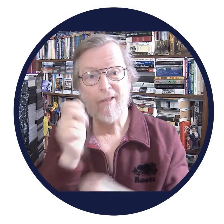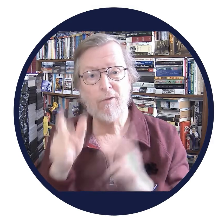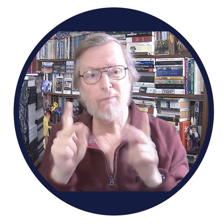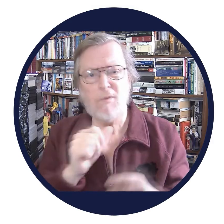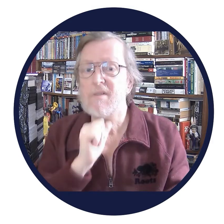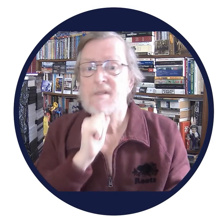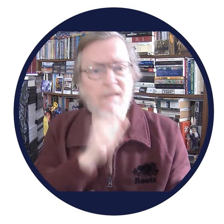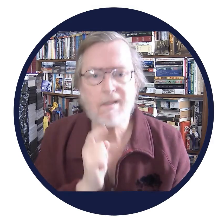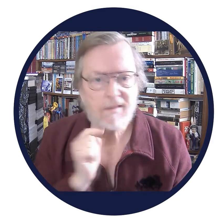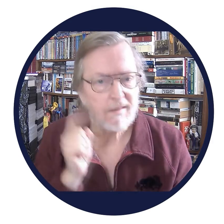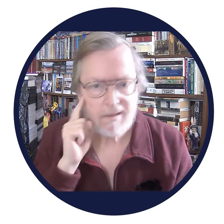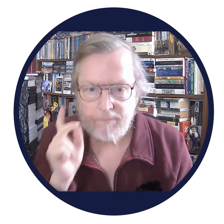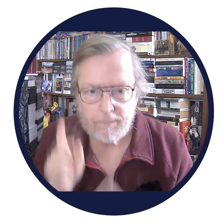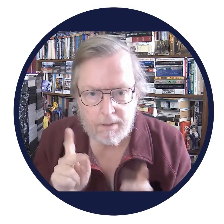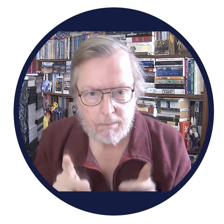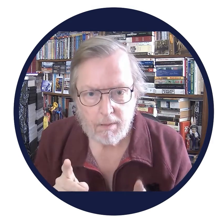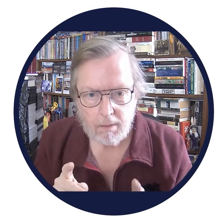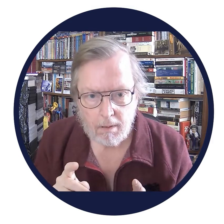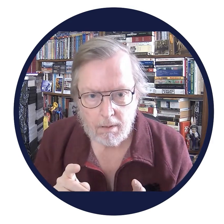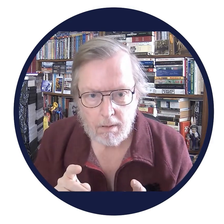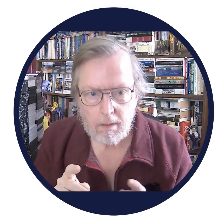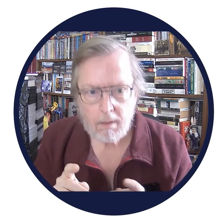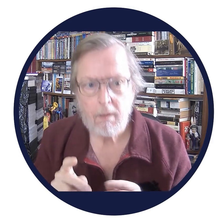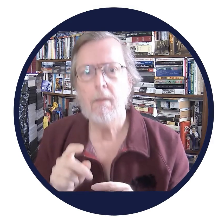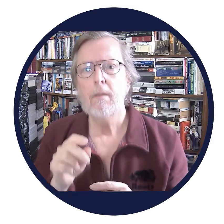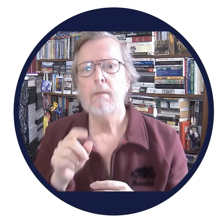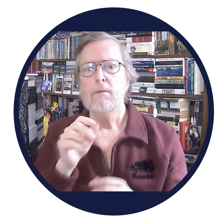Other people who are not deaf people.